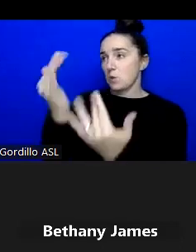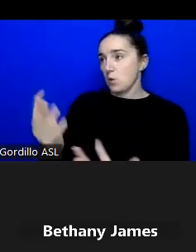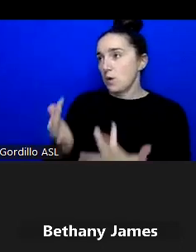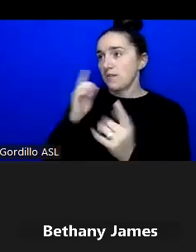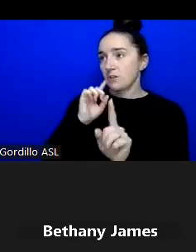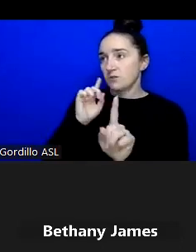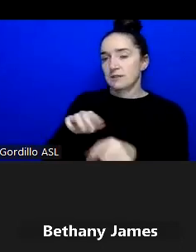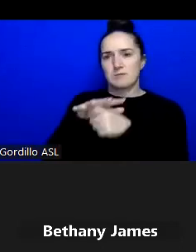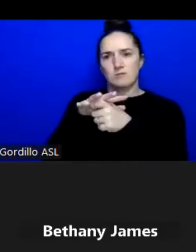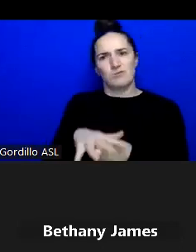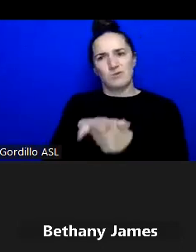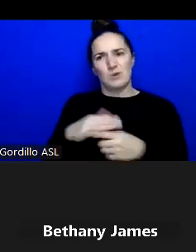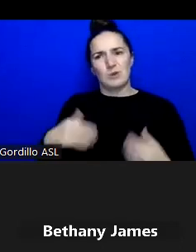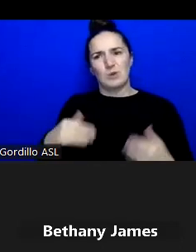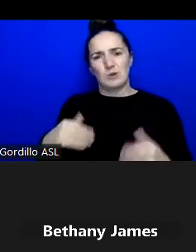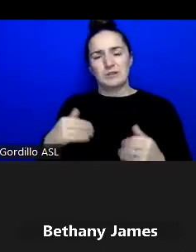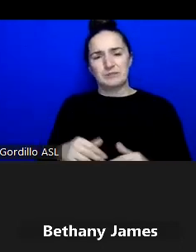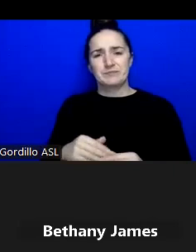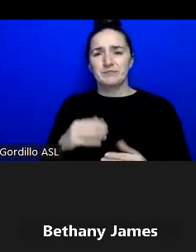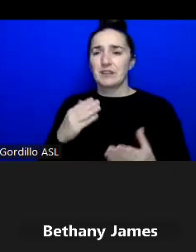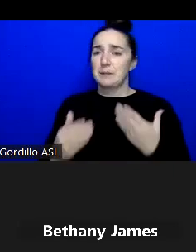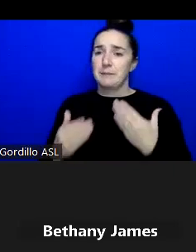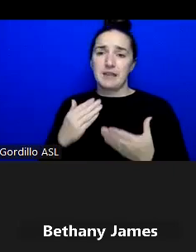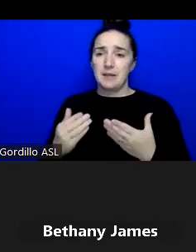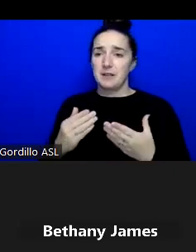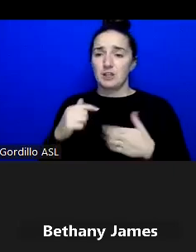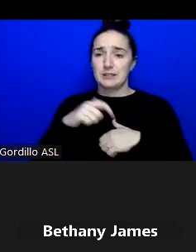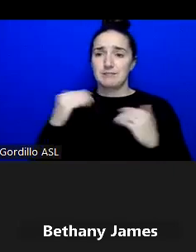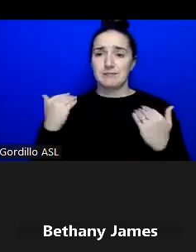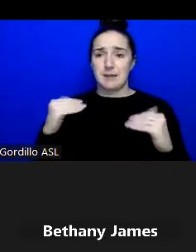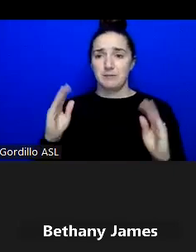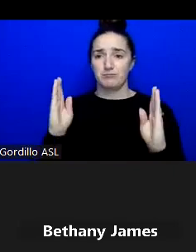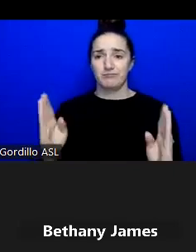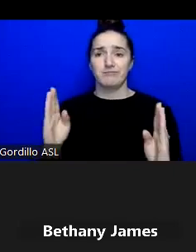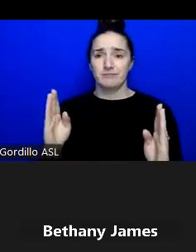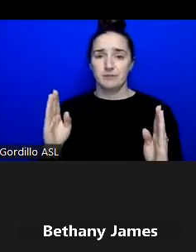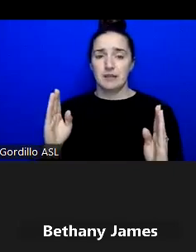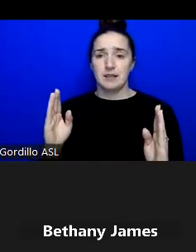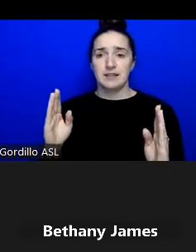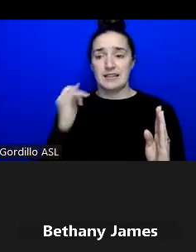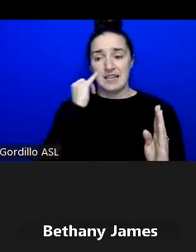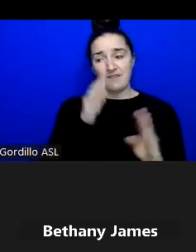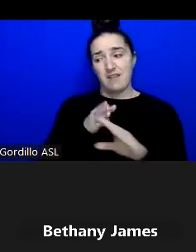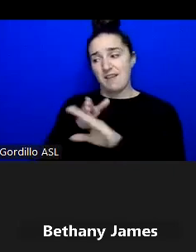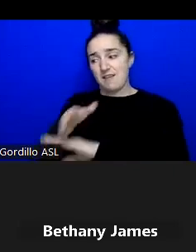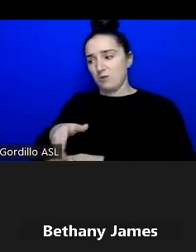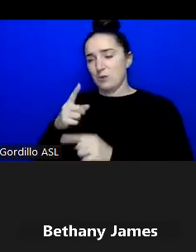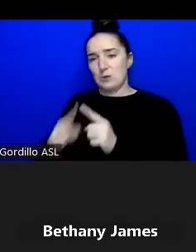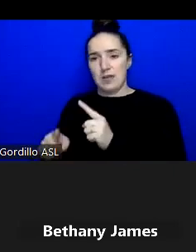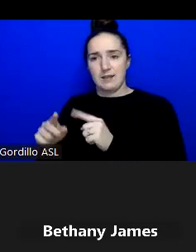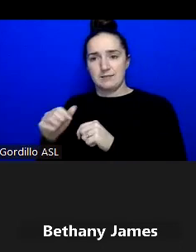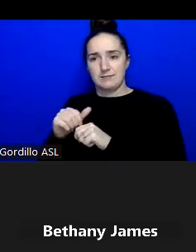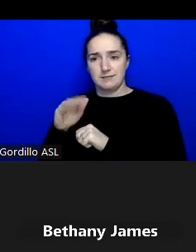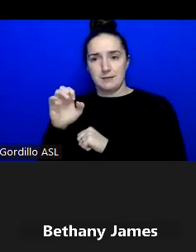bit stressful for folks, or maybe they're outside of that period where they can't at all. And sometimes that cost is, pretty darn